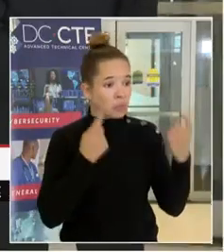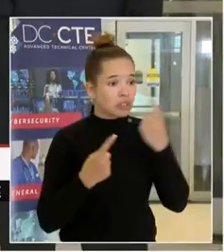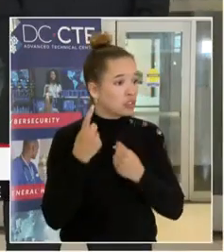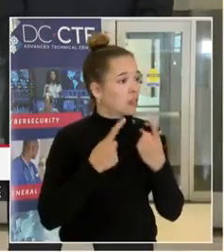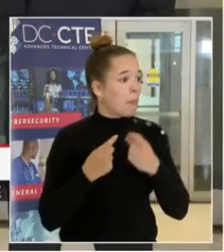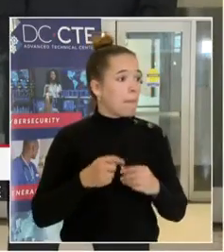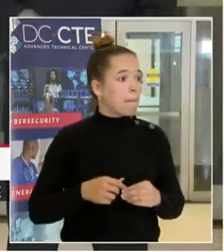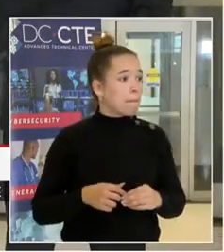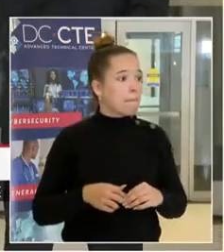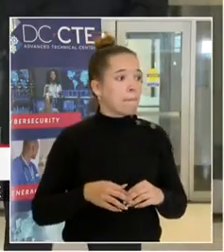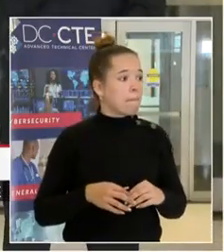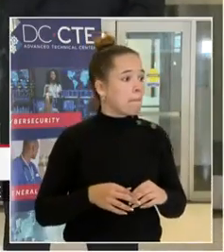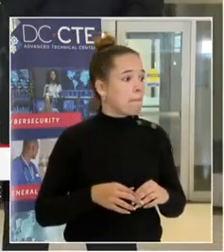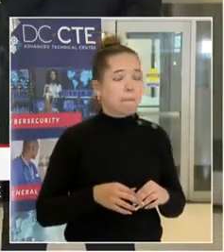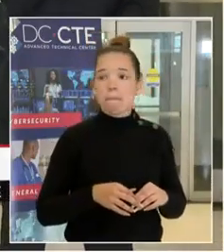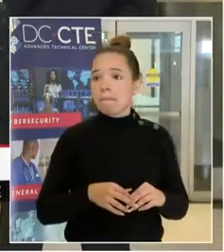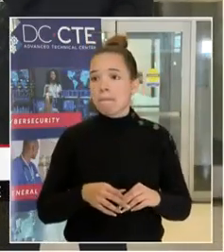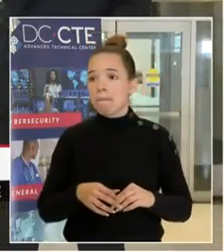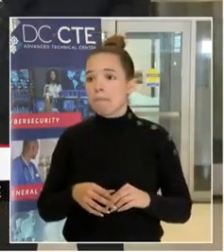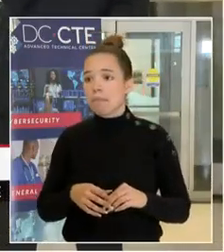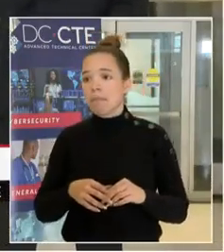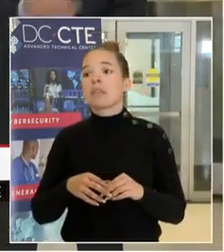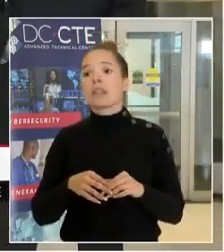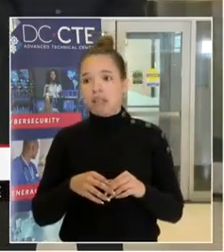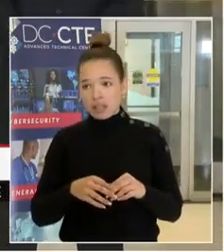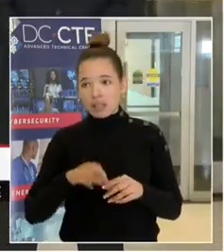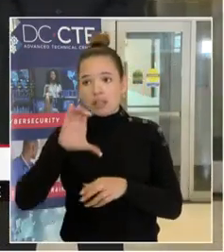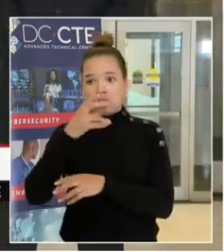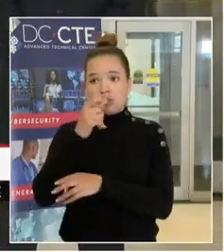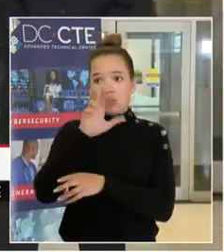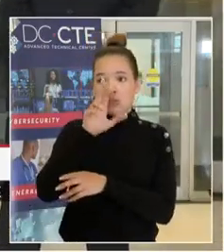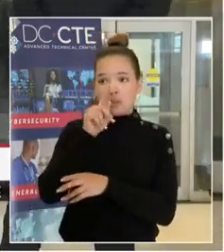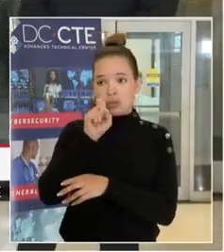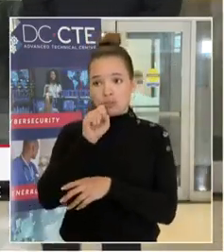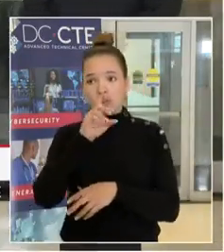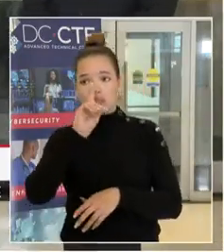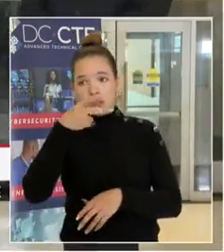does it break down charter and DCPS? In the numbers? Yeah.